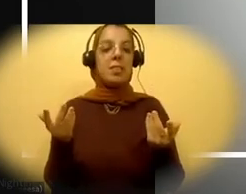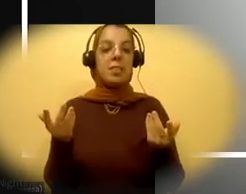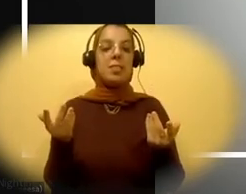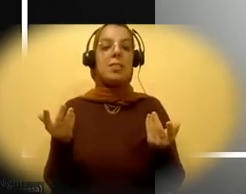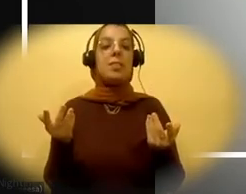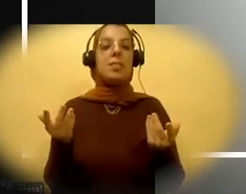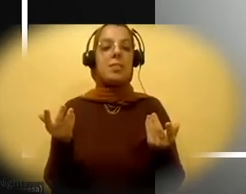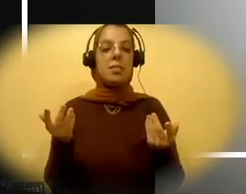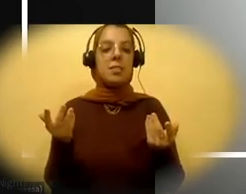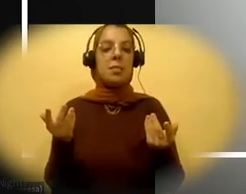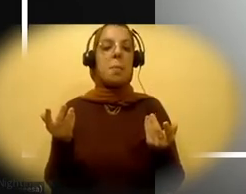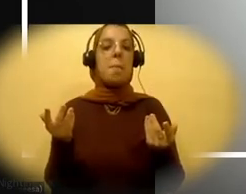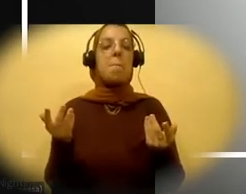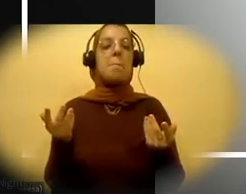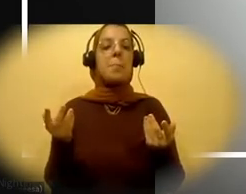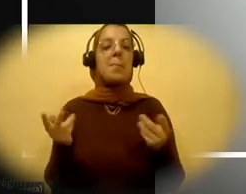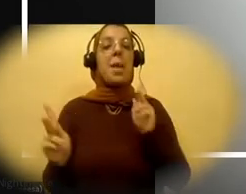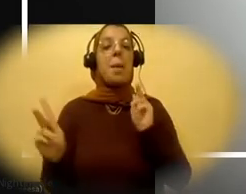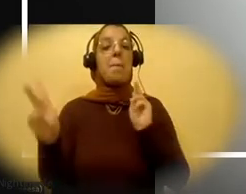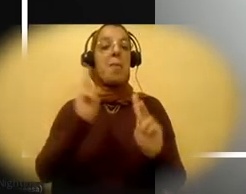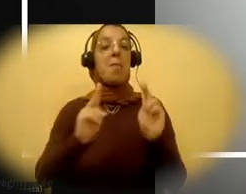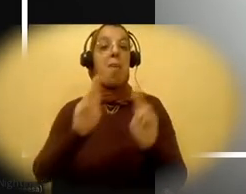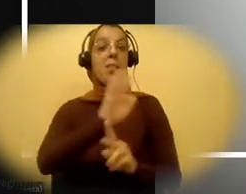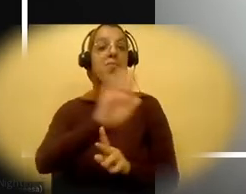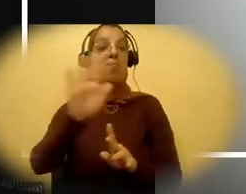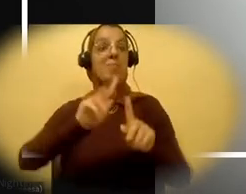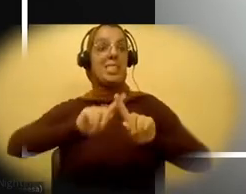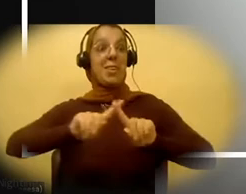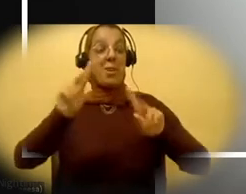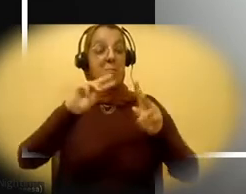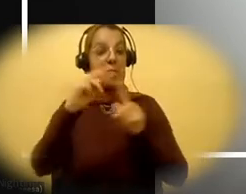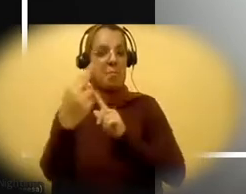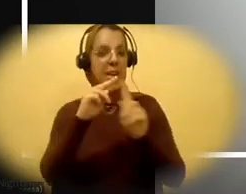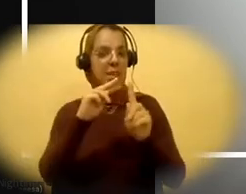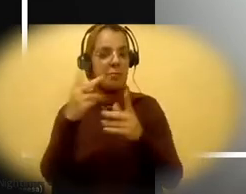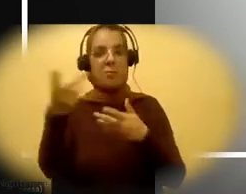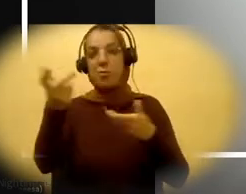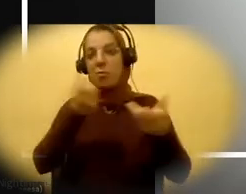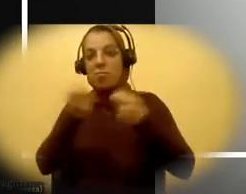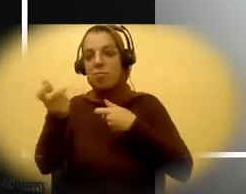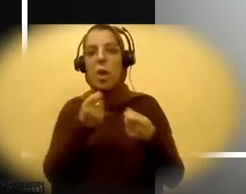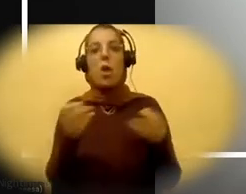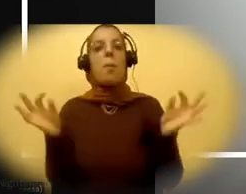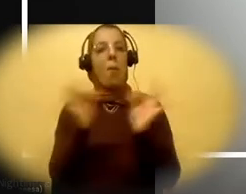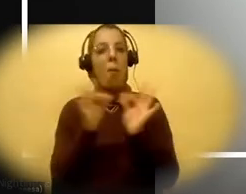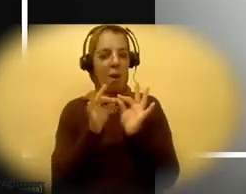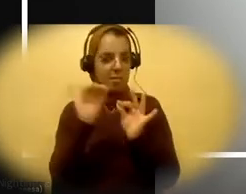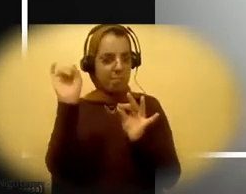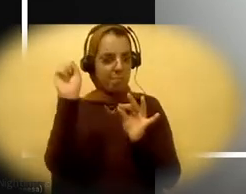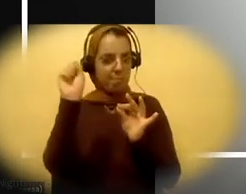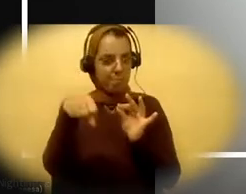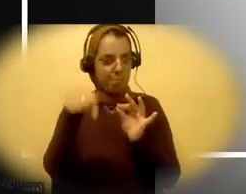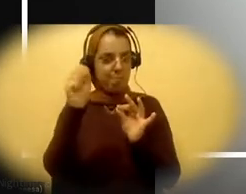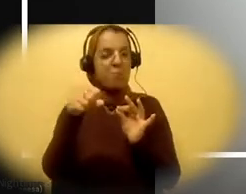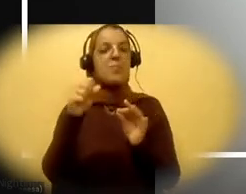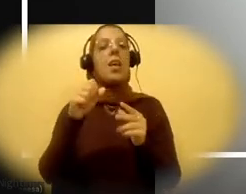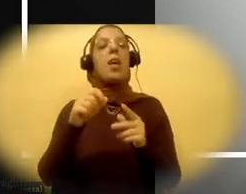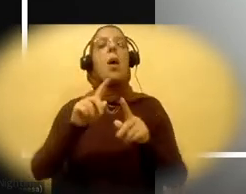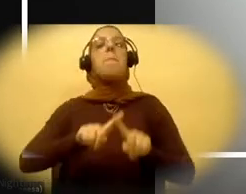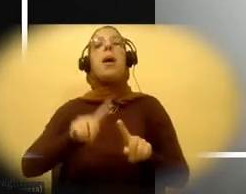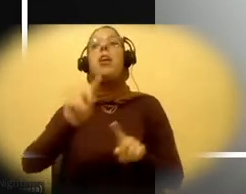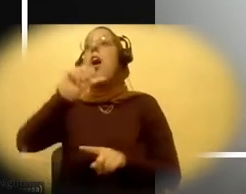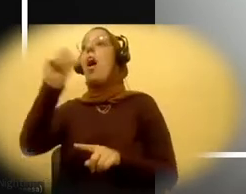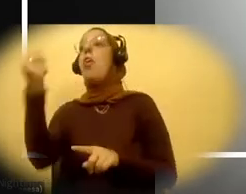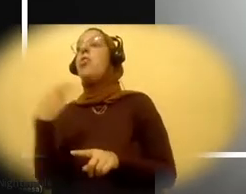perspectives is very, very important, but also grabbing another perspective from a different voice is also just as compelling.